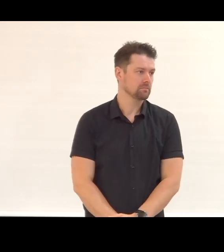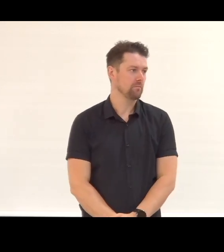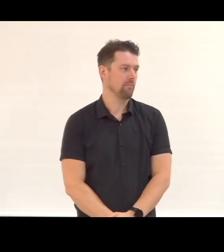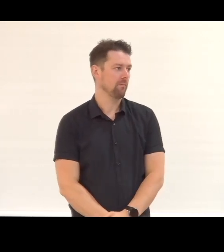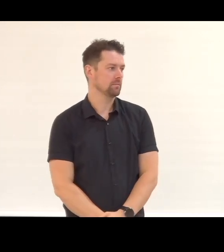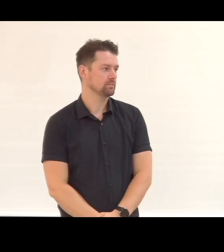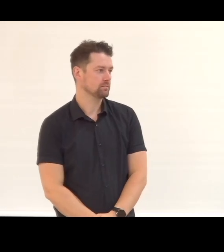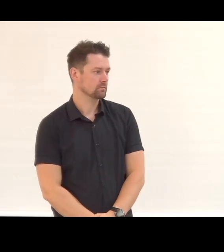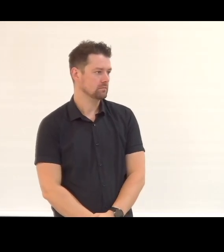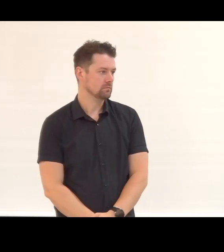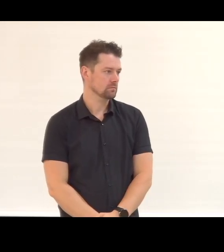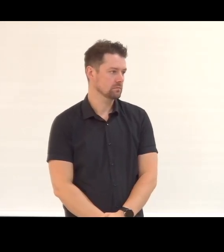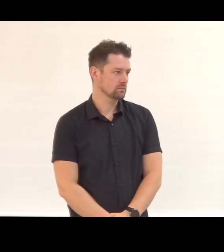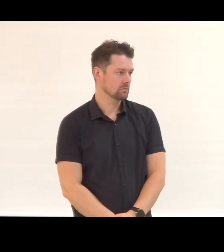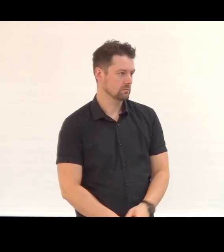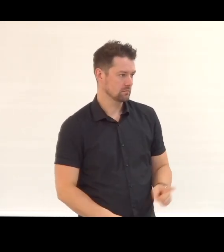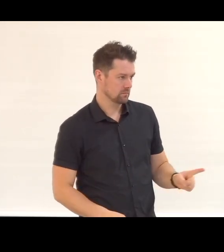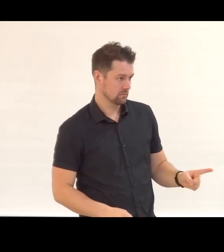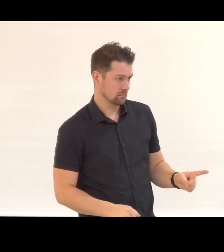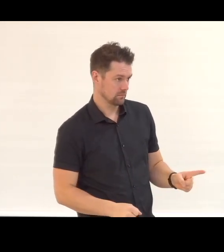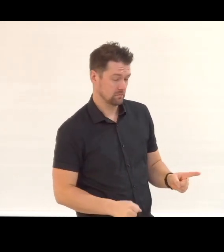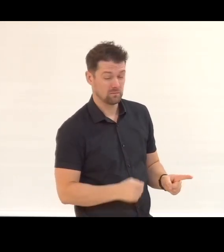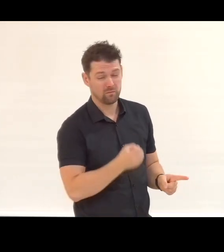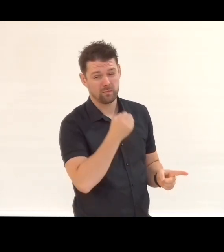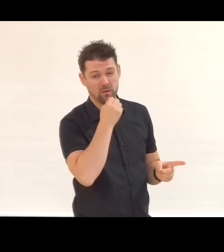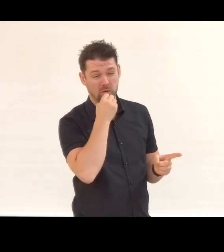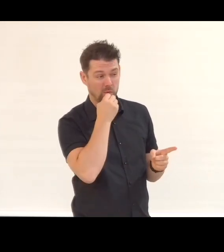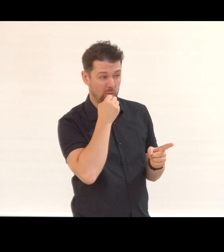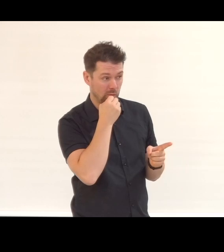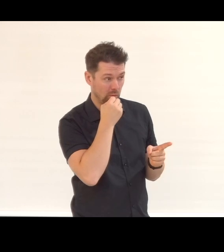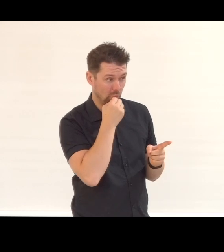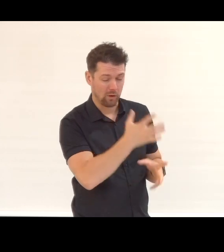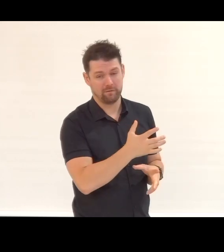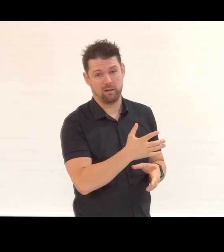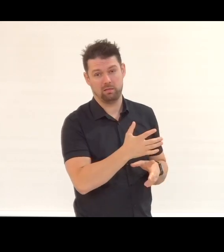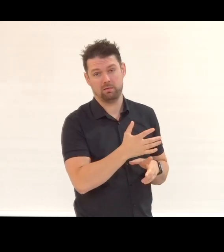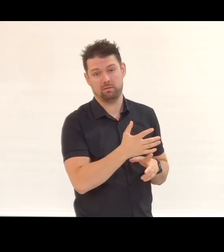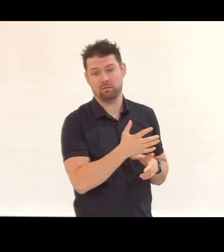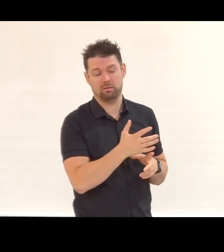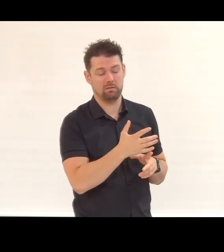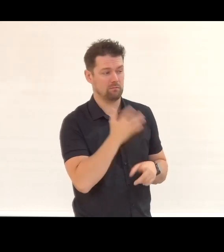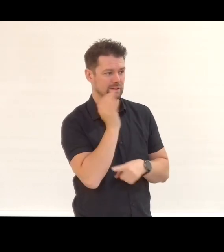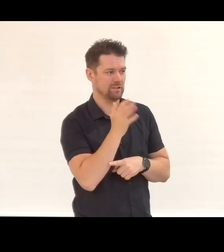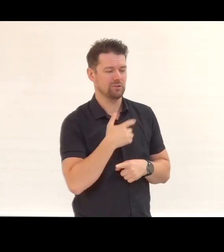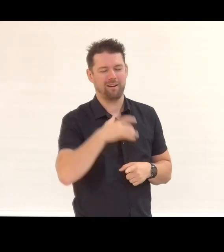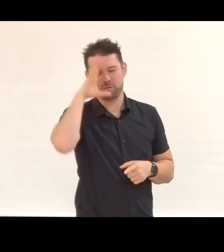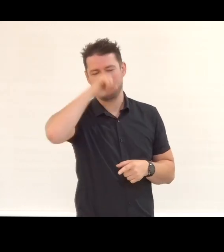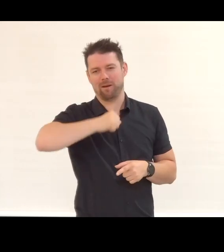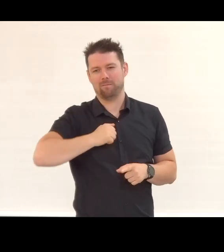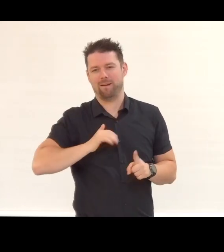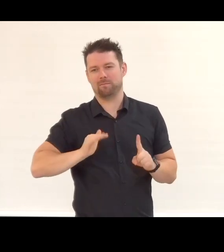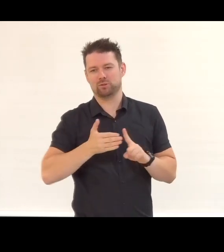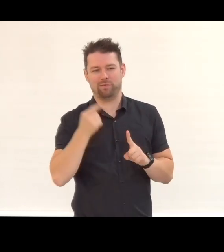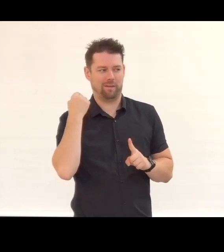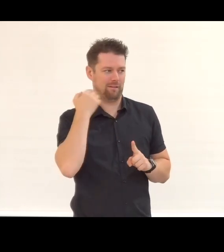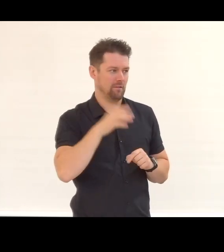I've got a quick one for you, Kato. Wonderful presentation. It reminded me of my mission there, which I really enjoyed. Were the pictures that you